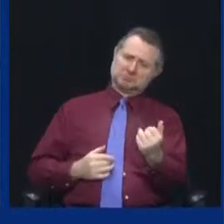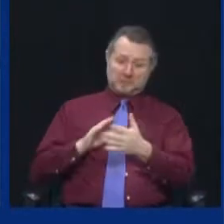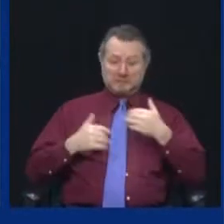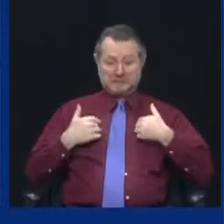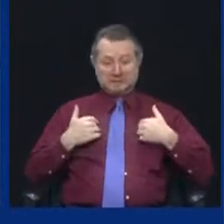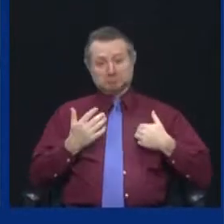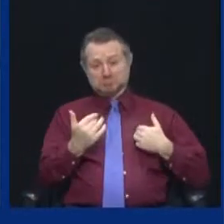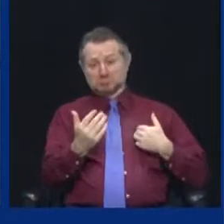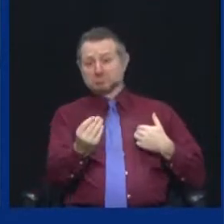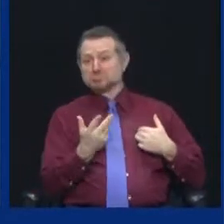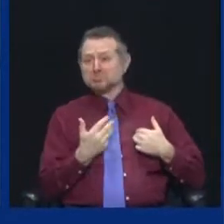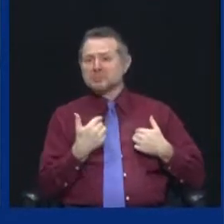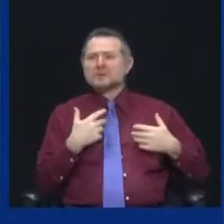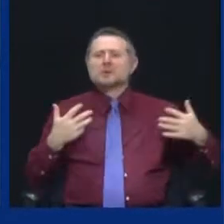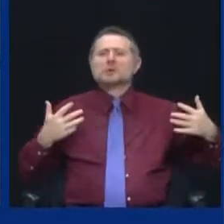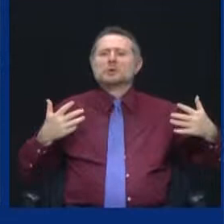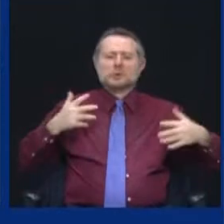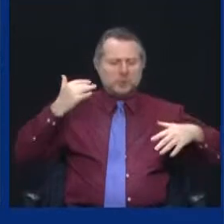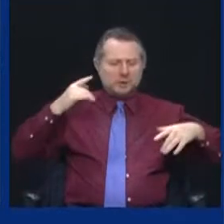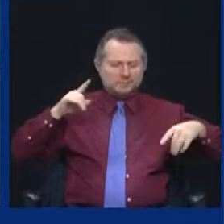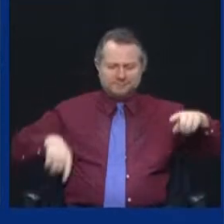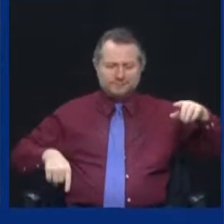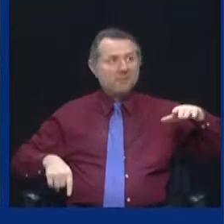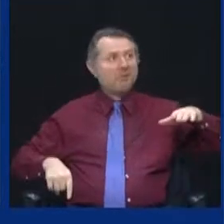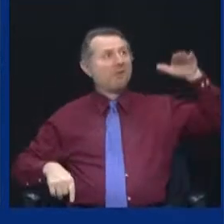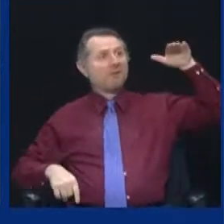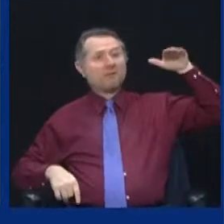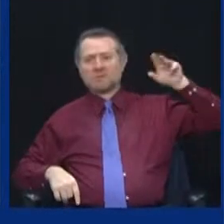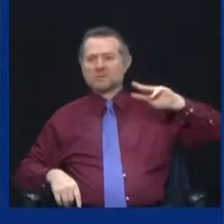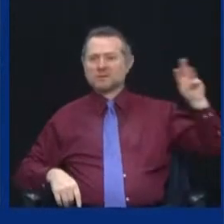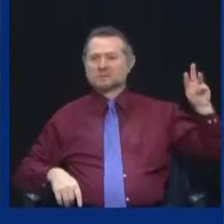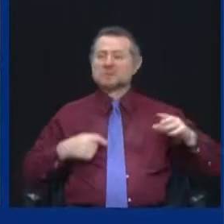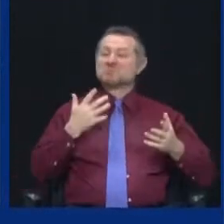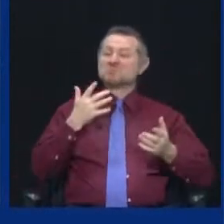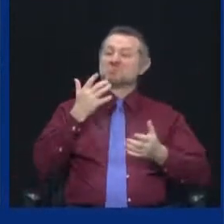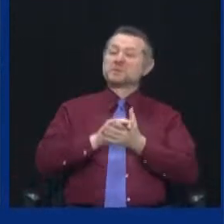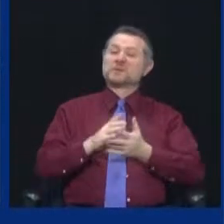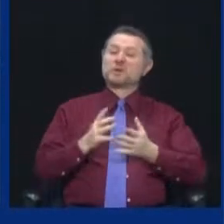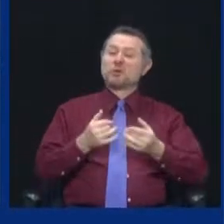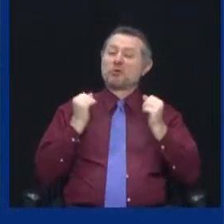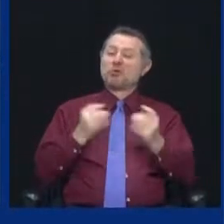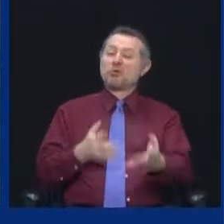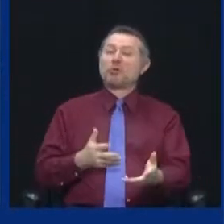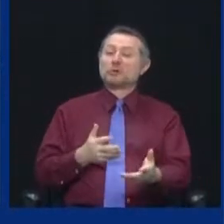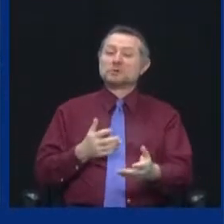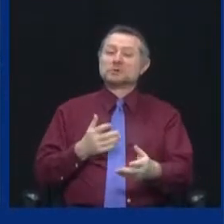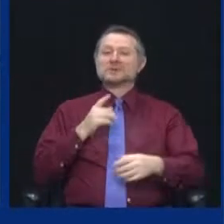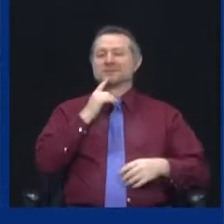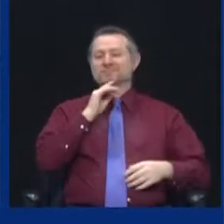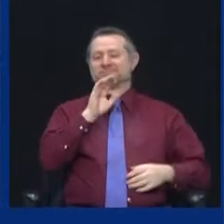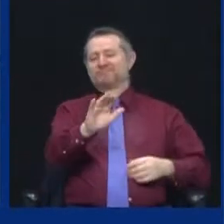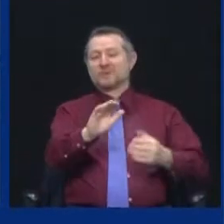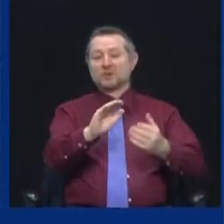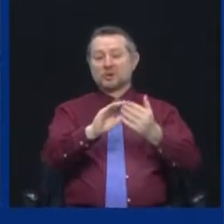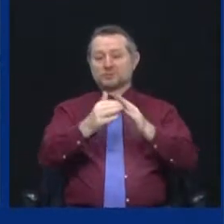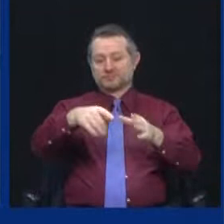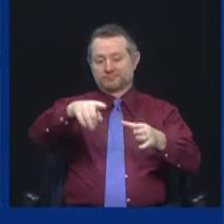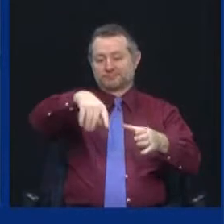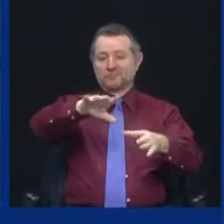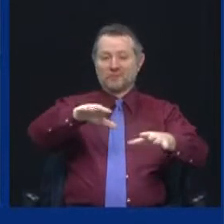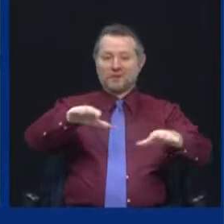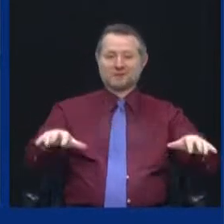at the variance. And the variance, I believe, is attributable to the actions of that community, right?